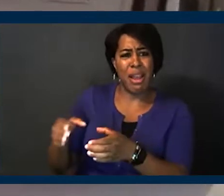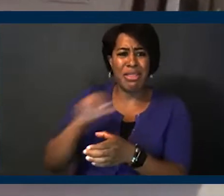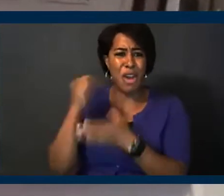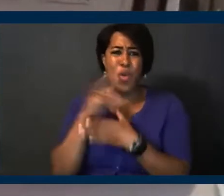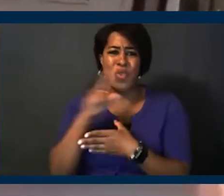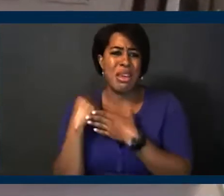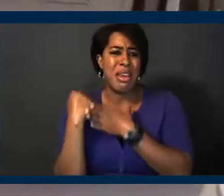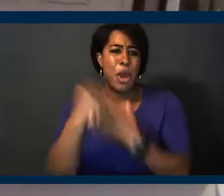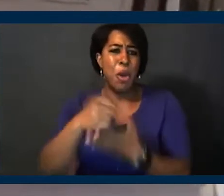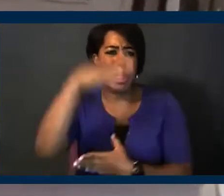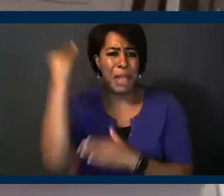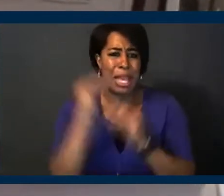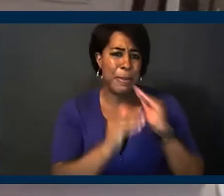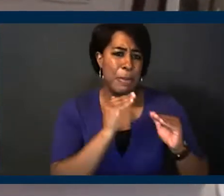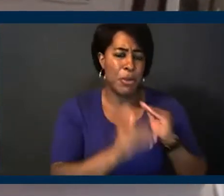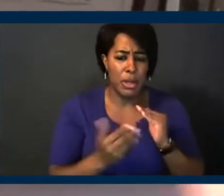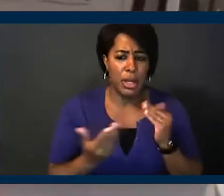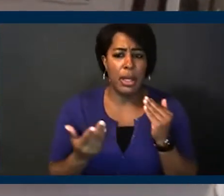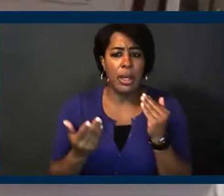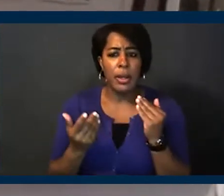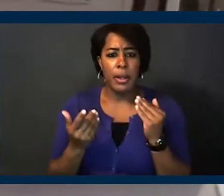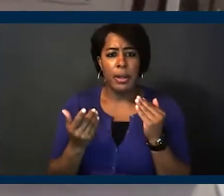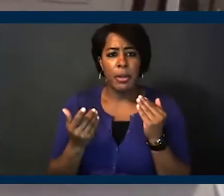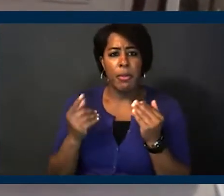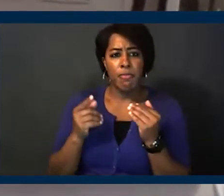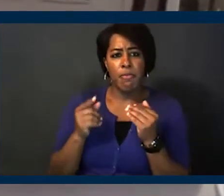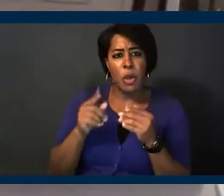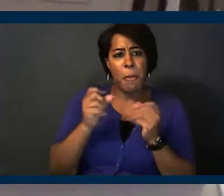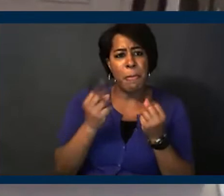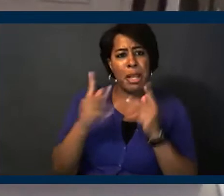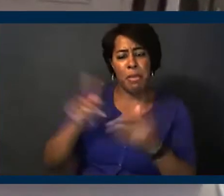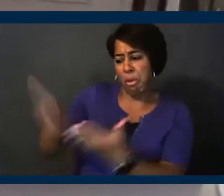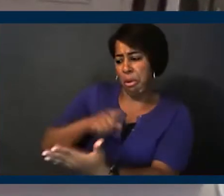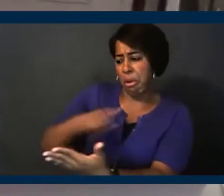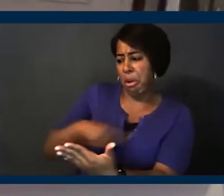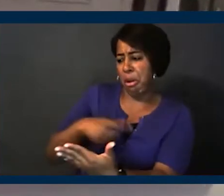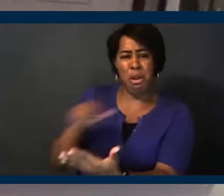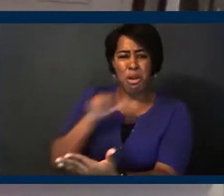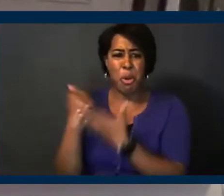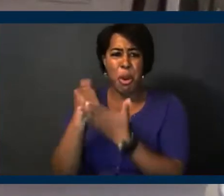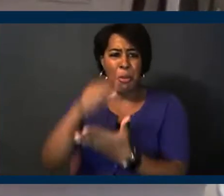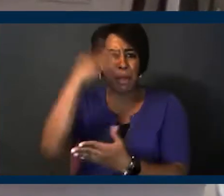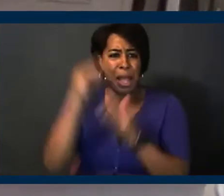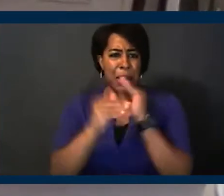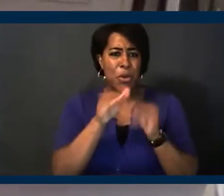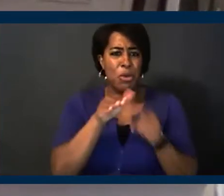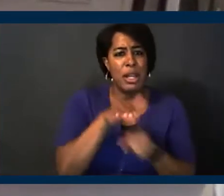long-standing loyalty. What do you have to say about that? Let's start with you, Ebony.